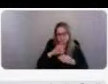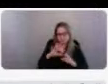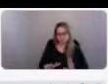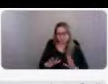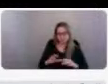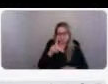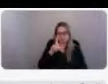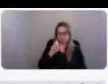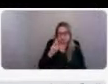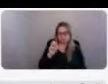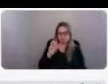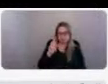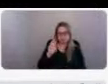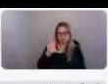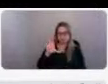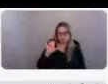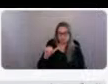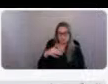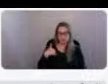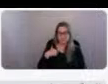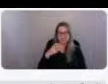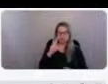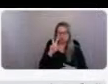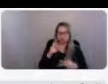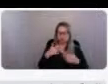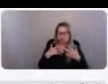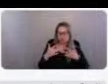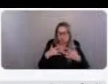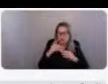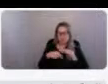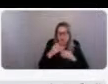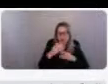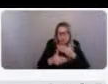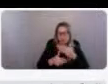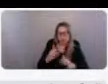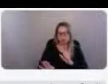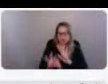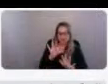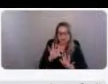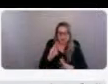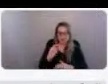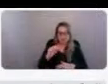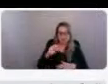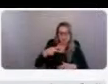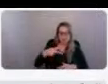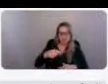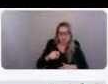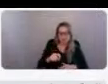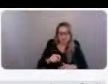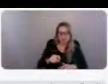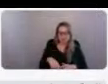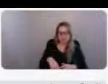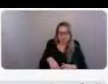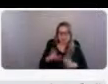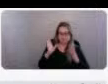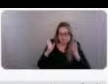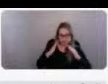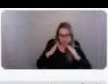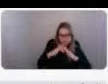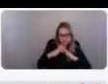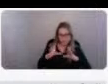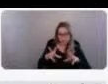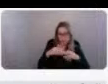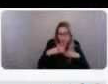democracy i have two concerns about the process of choosing these draft maps i'm very troubled by the adoption of